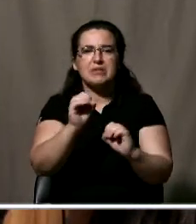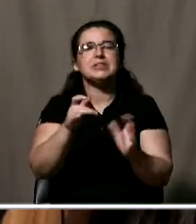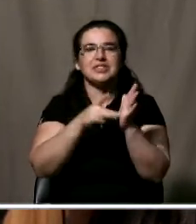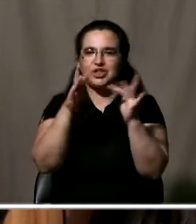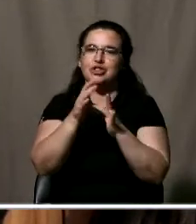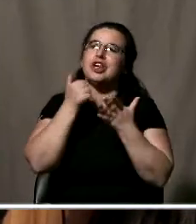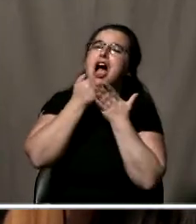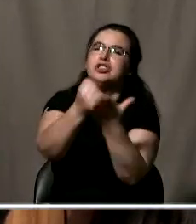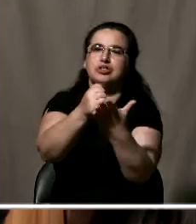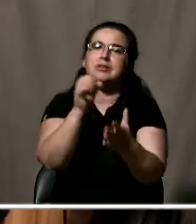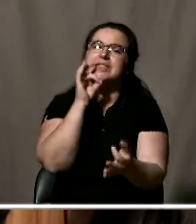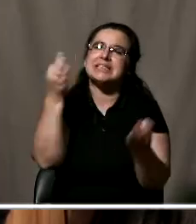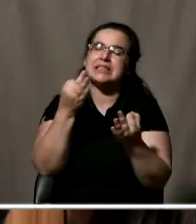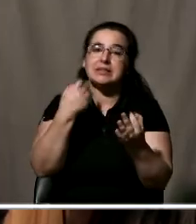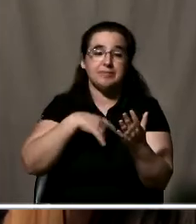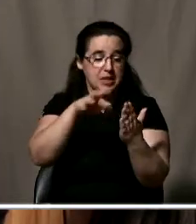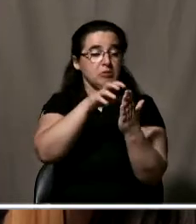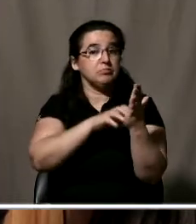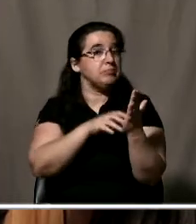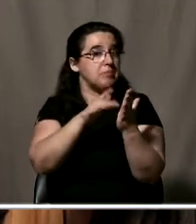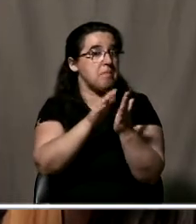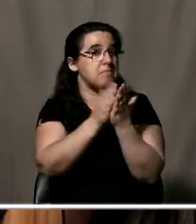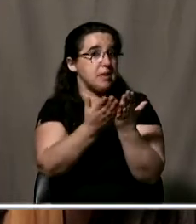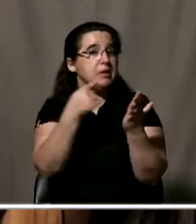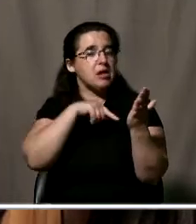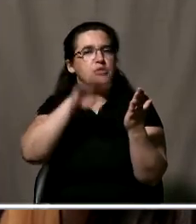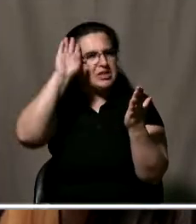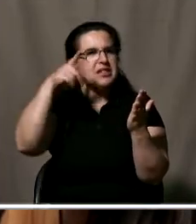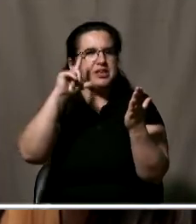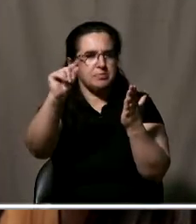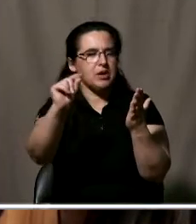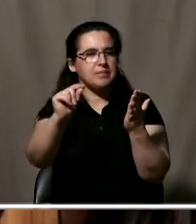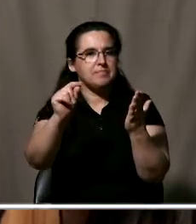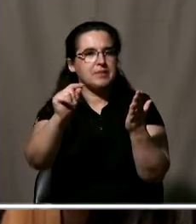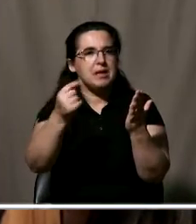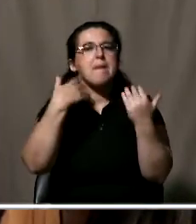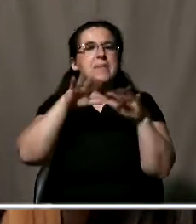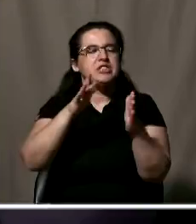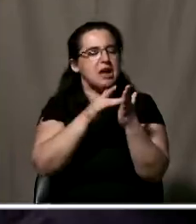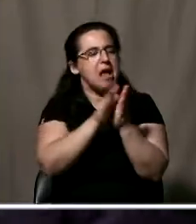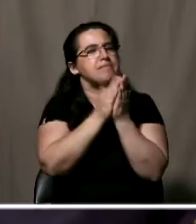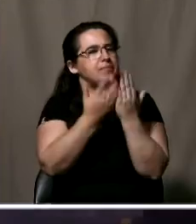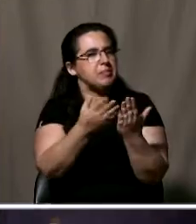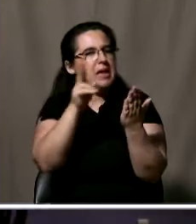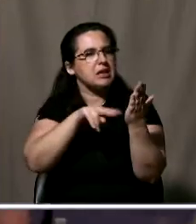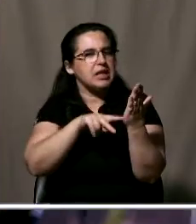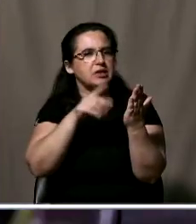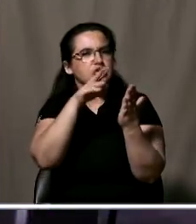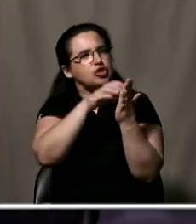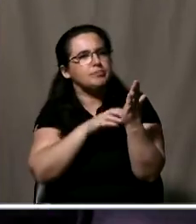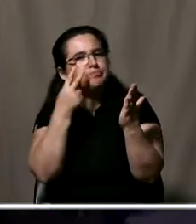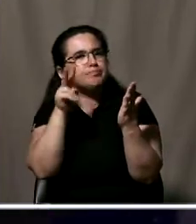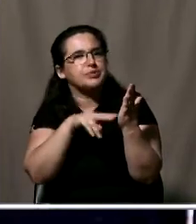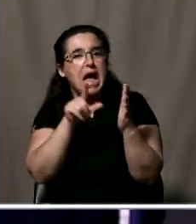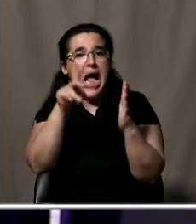one Bible text? Posso ler-te um texto bíblico? I know you got to go. Eu sei que tu tens de ir embora. But let me read to you Mas one Bible text. Mas deixa-me ler-te um último texto bíblico antes que tu